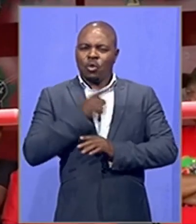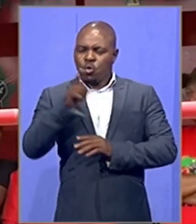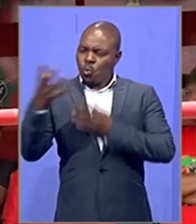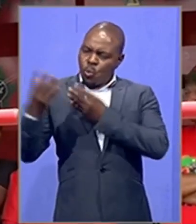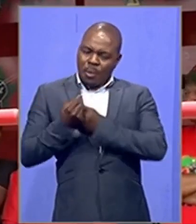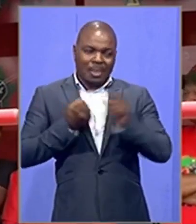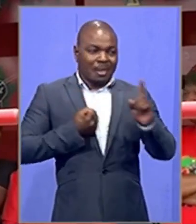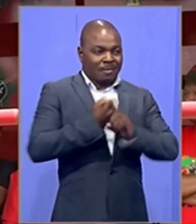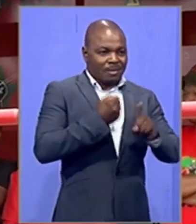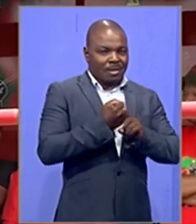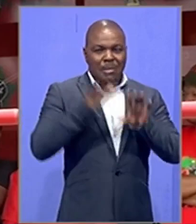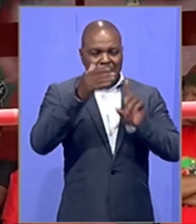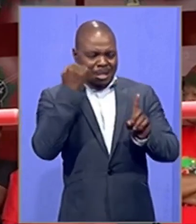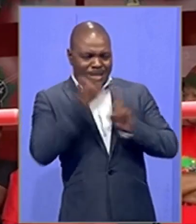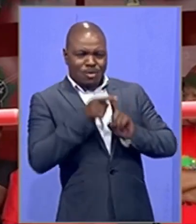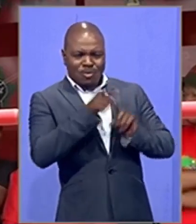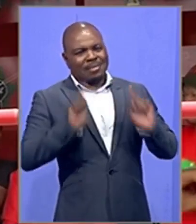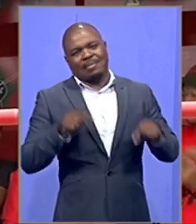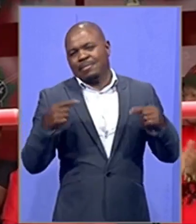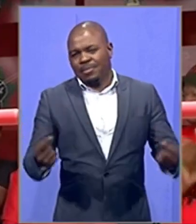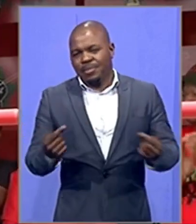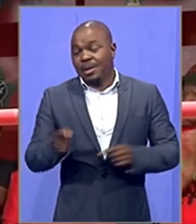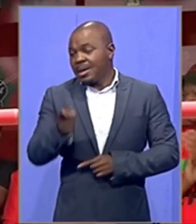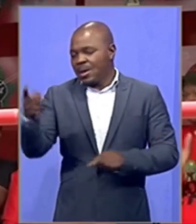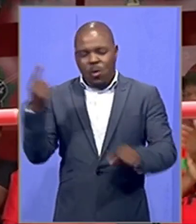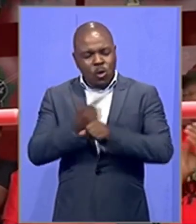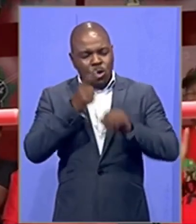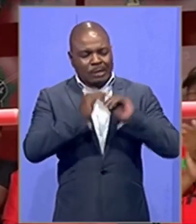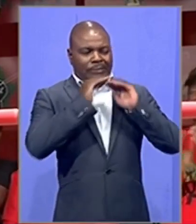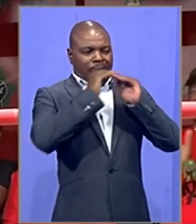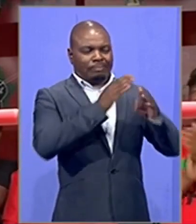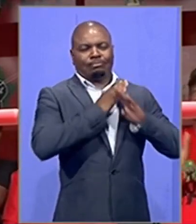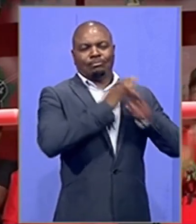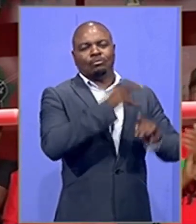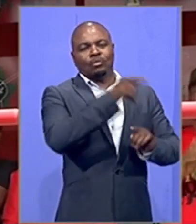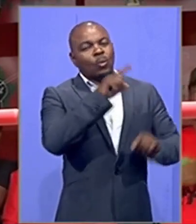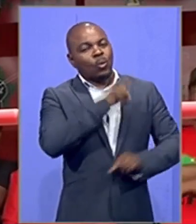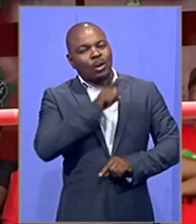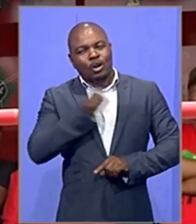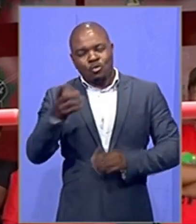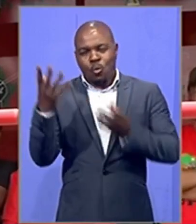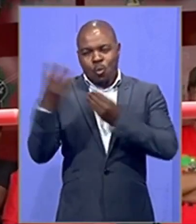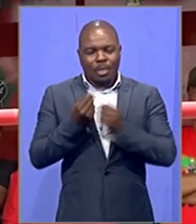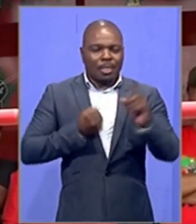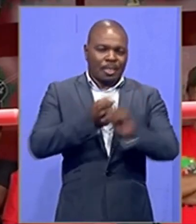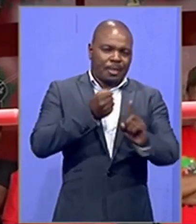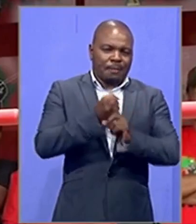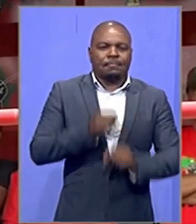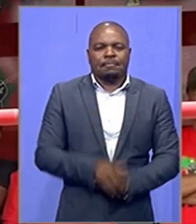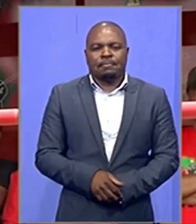masses, no one will kill you. The masses will always defend you because you are fighting for them.